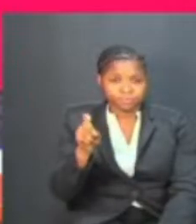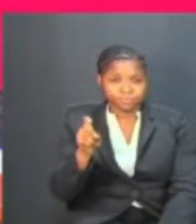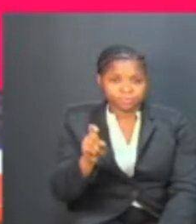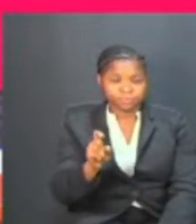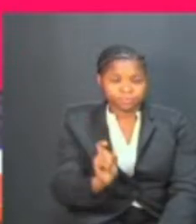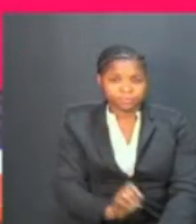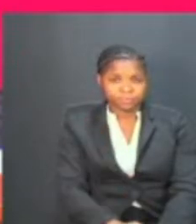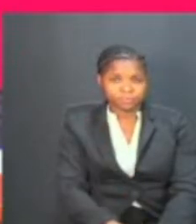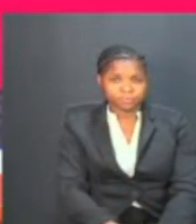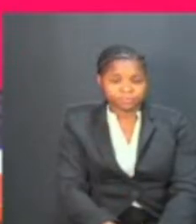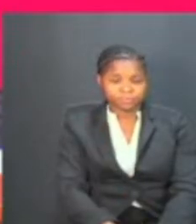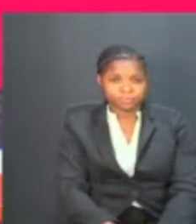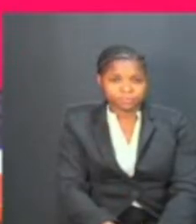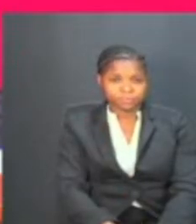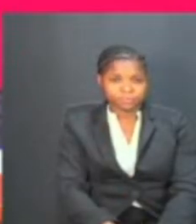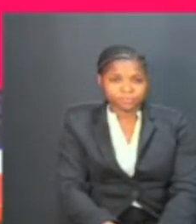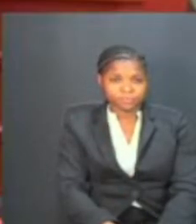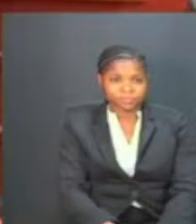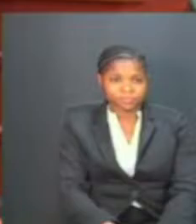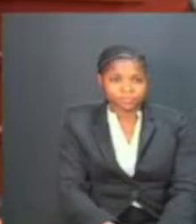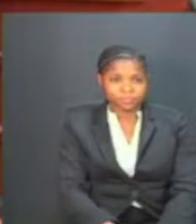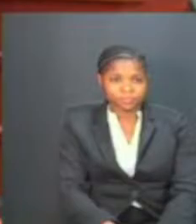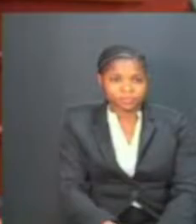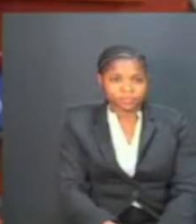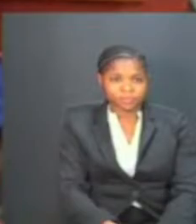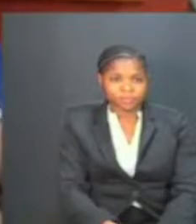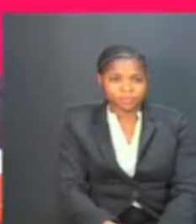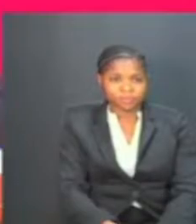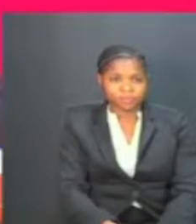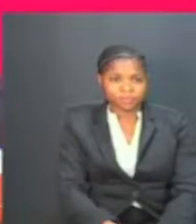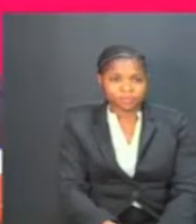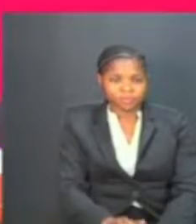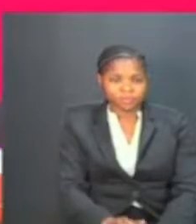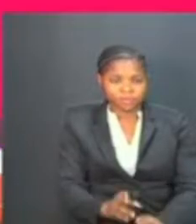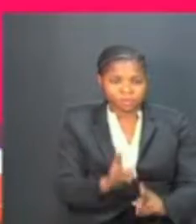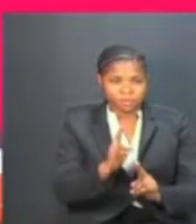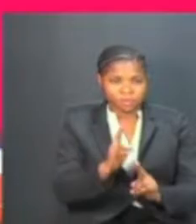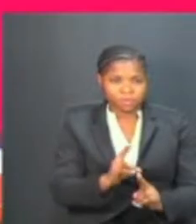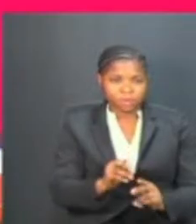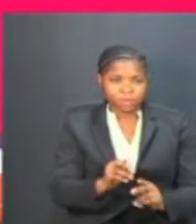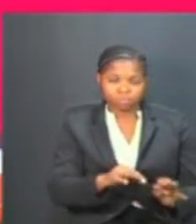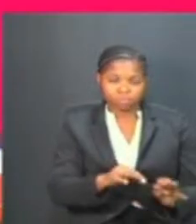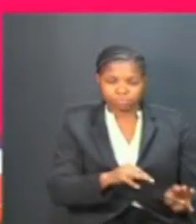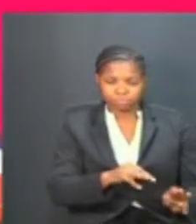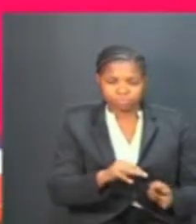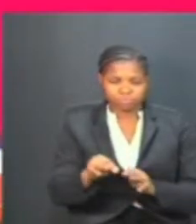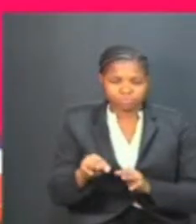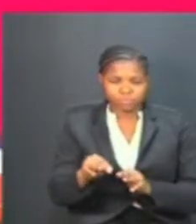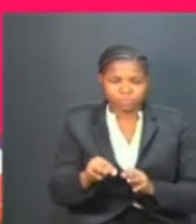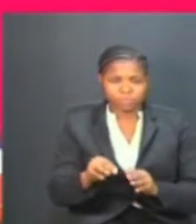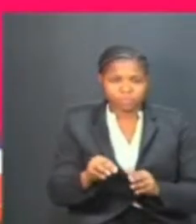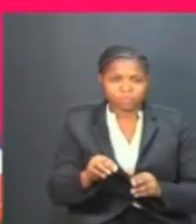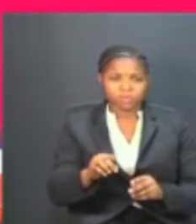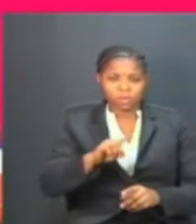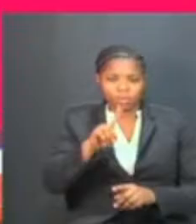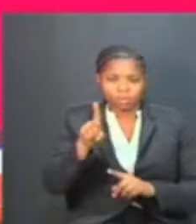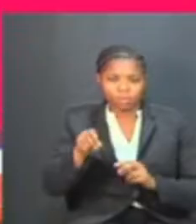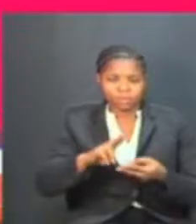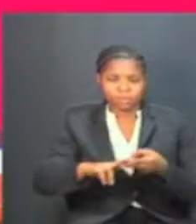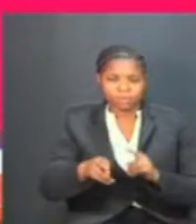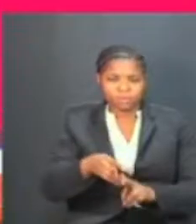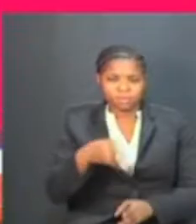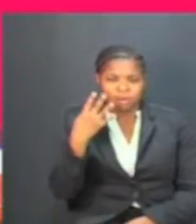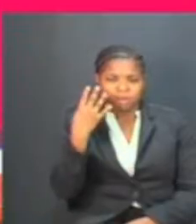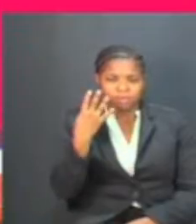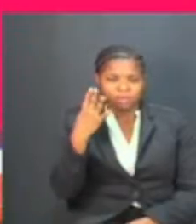I have no further question for the Minister. Thank you. Members, this is a constituency-specific question. We move to question number 453, also